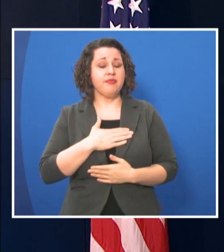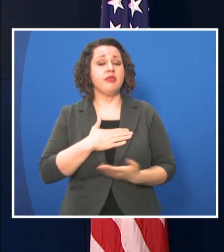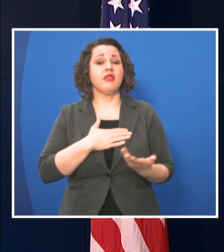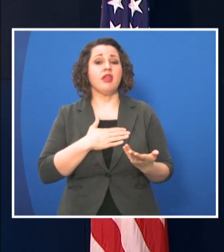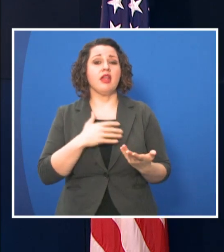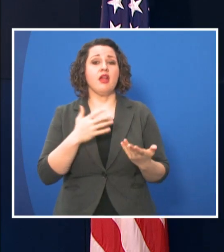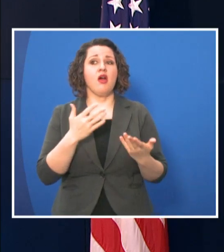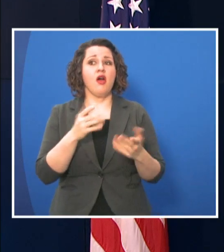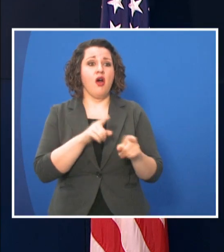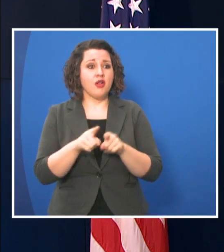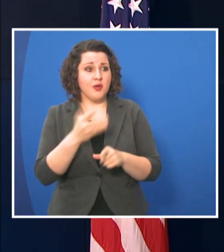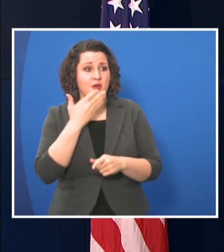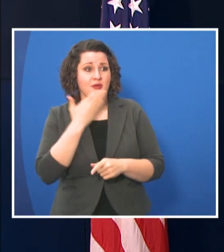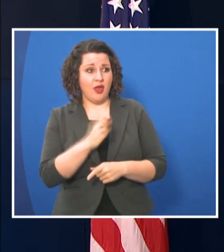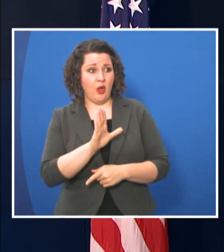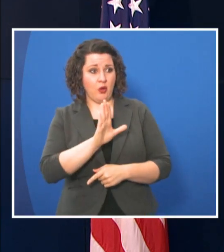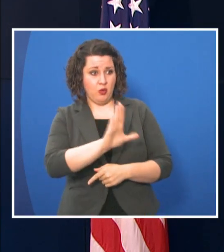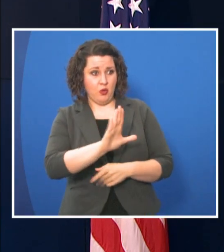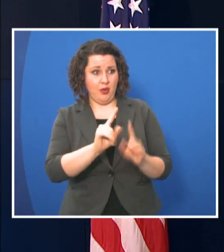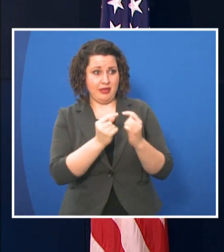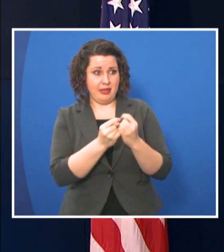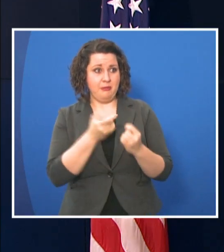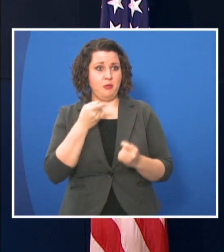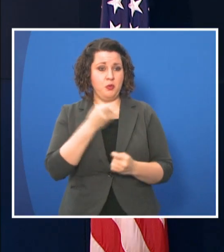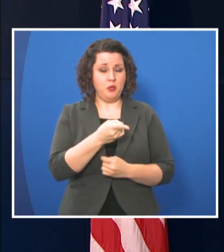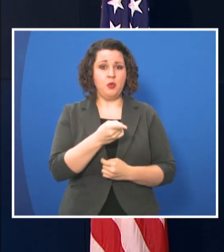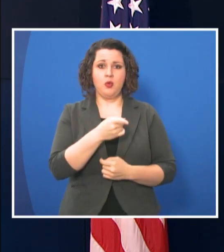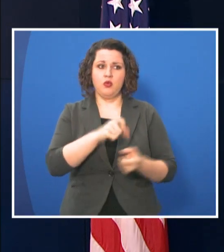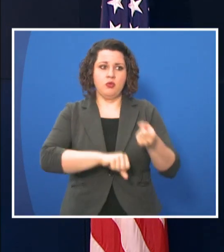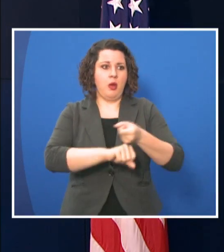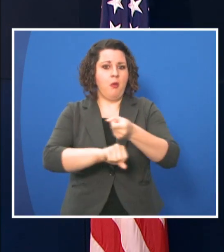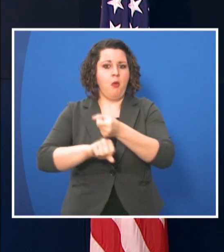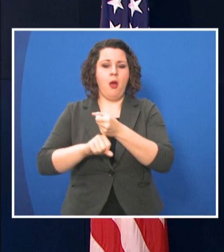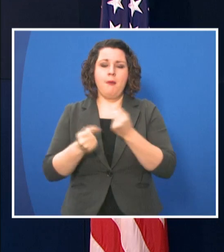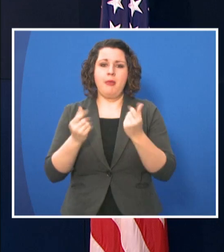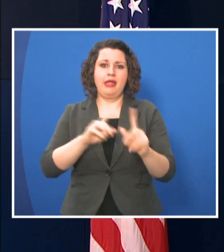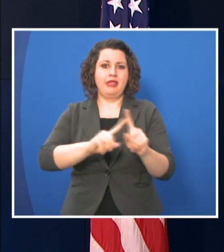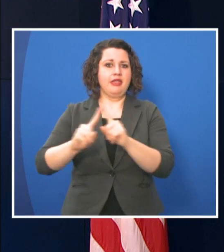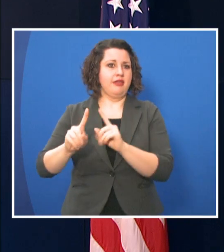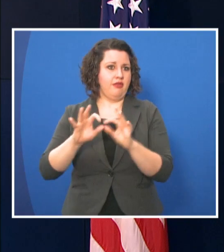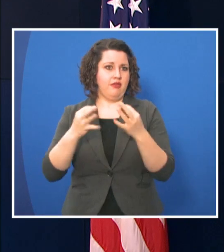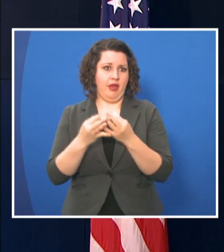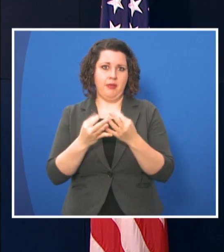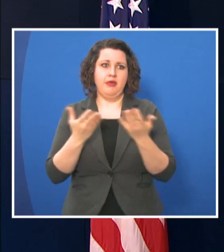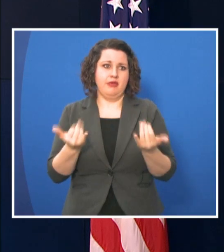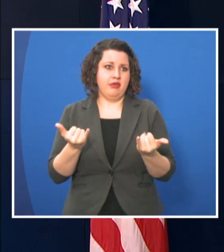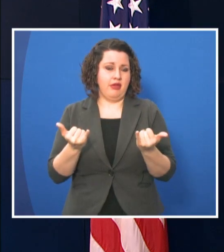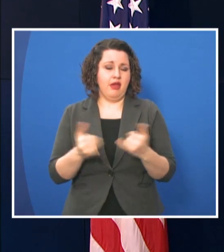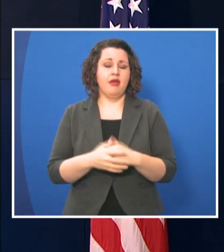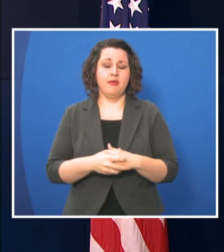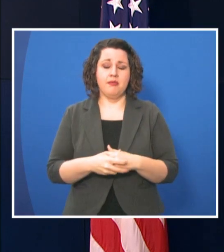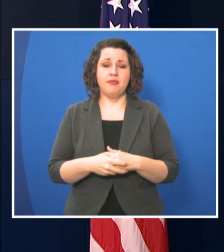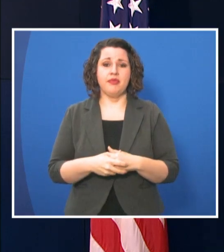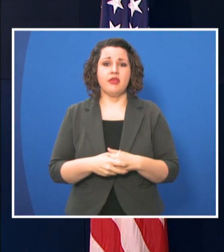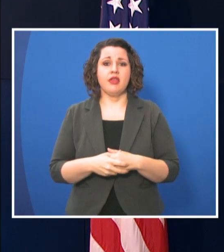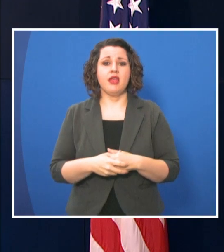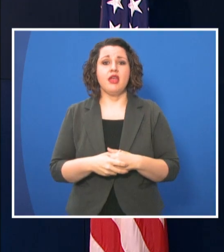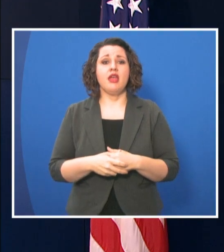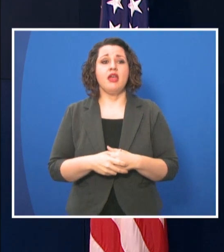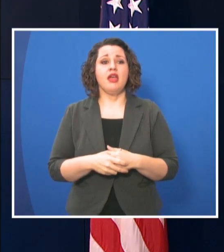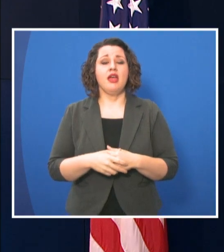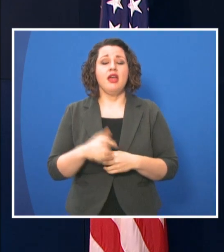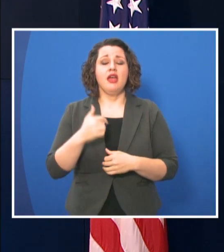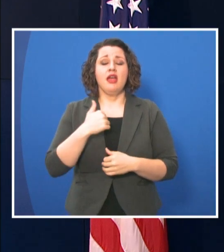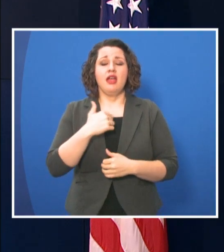also want to thank you and your team for the support that you've provided for so many Iowa families across this state during this really unprecedented time. And I